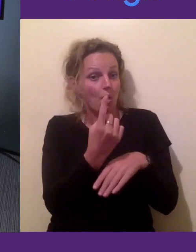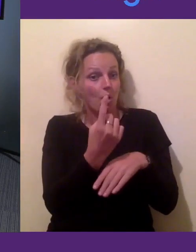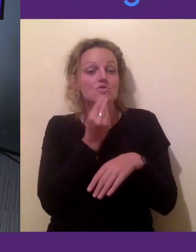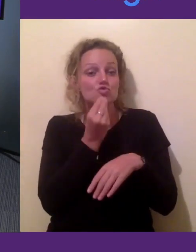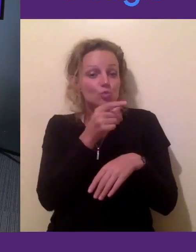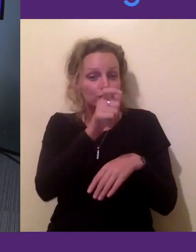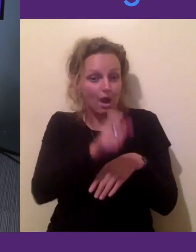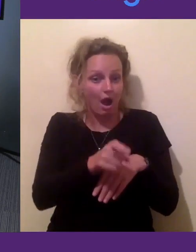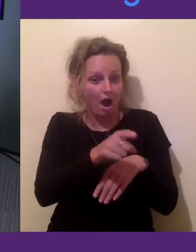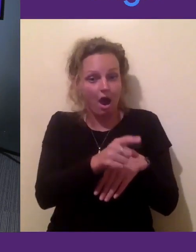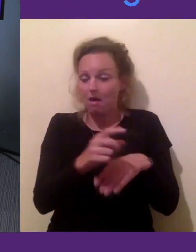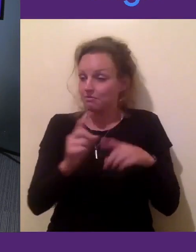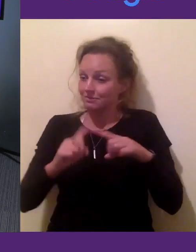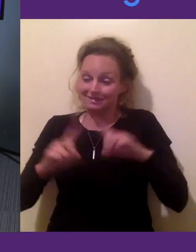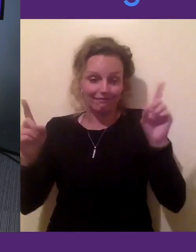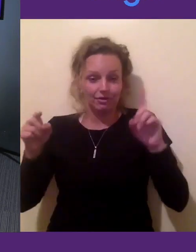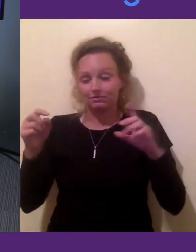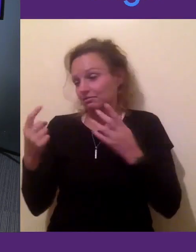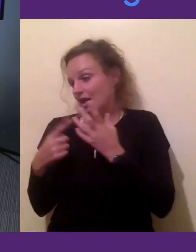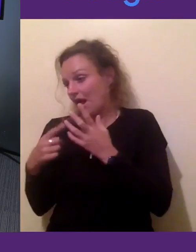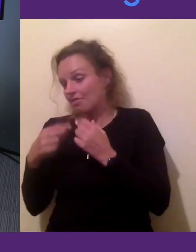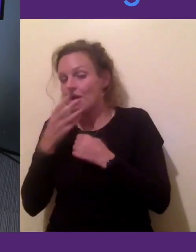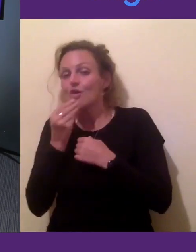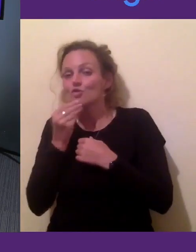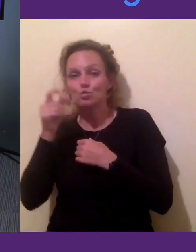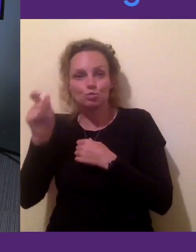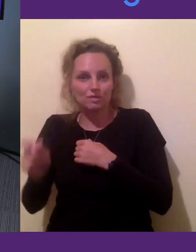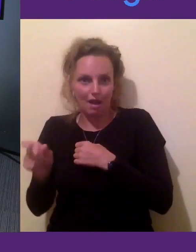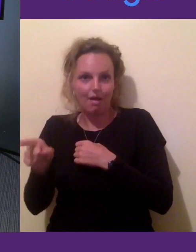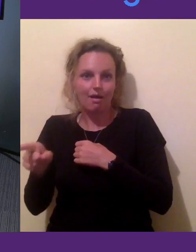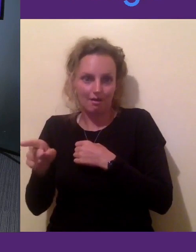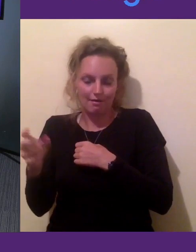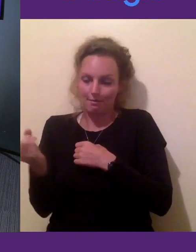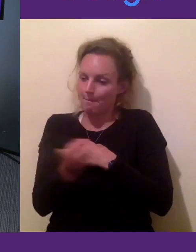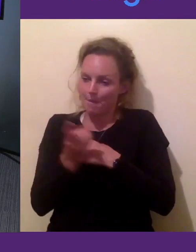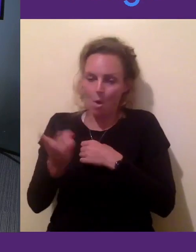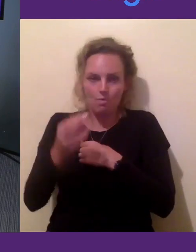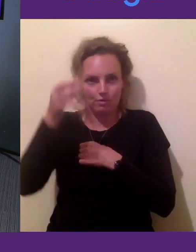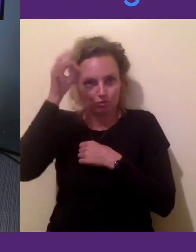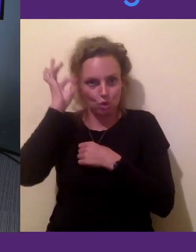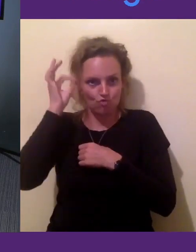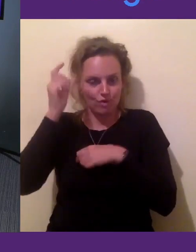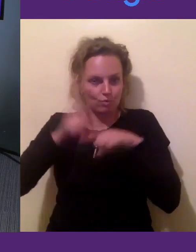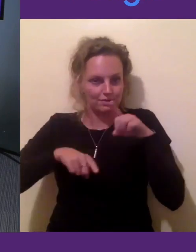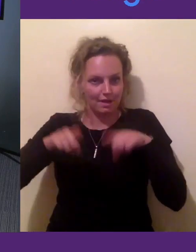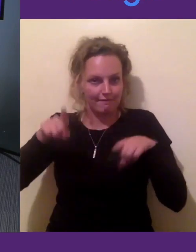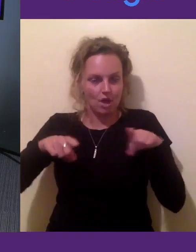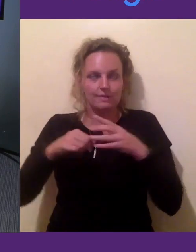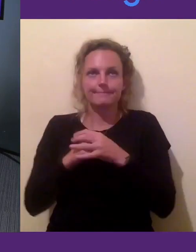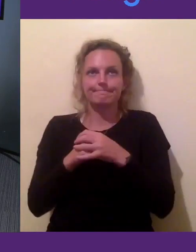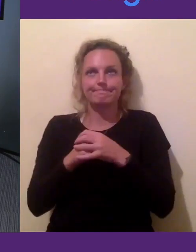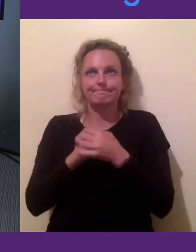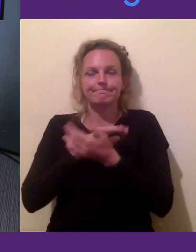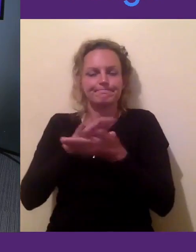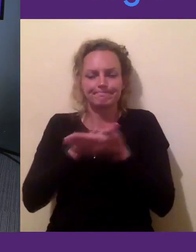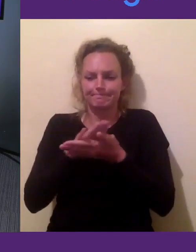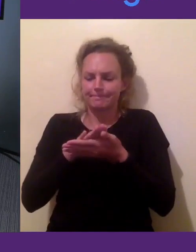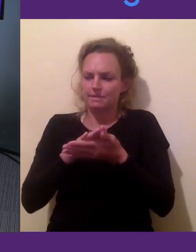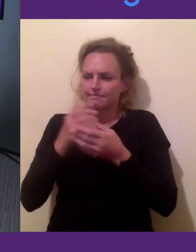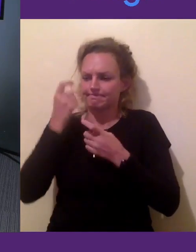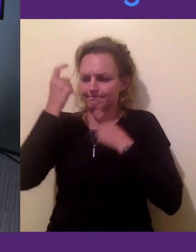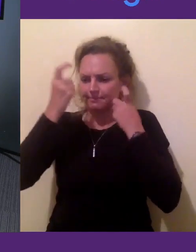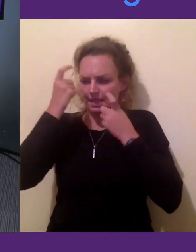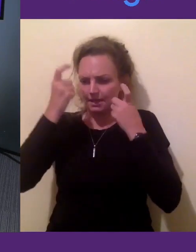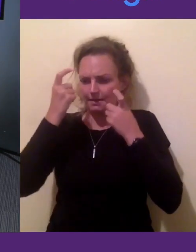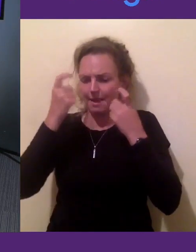another. And actually trying to come up with a set of standards or something that's going to work for everybody